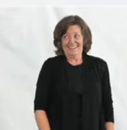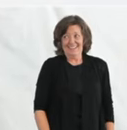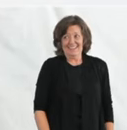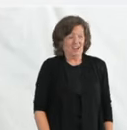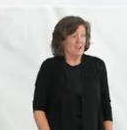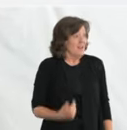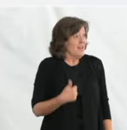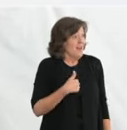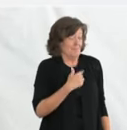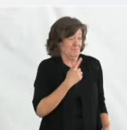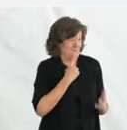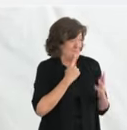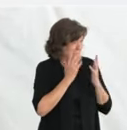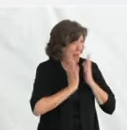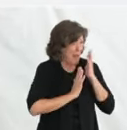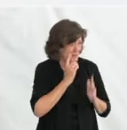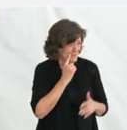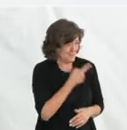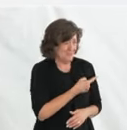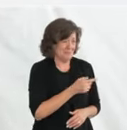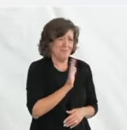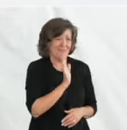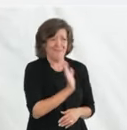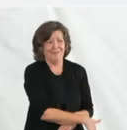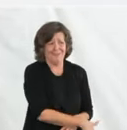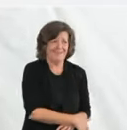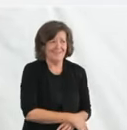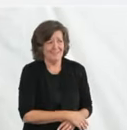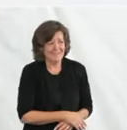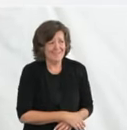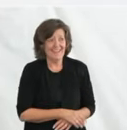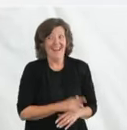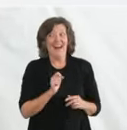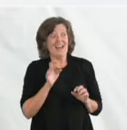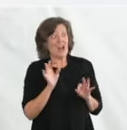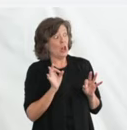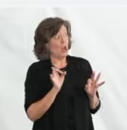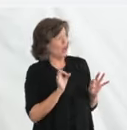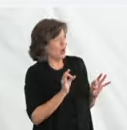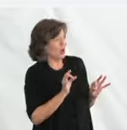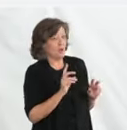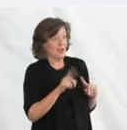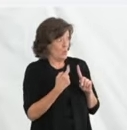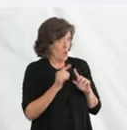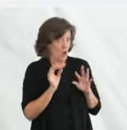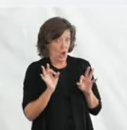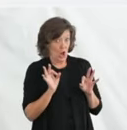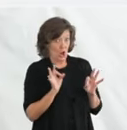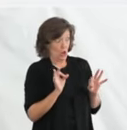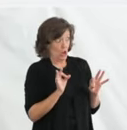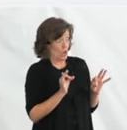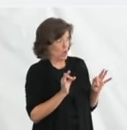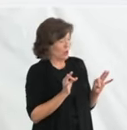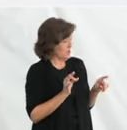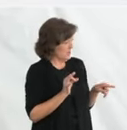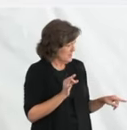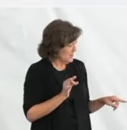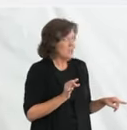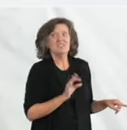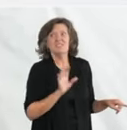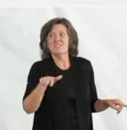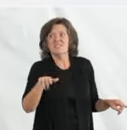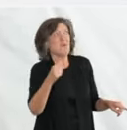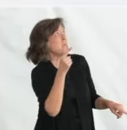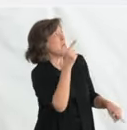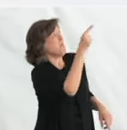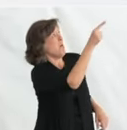and I was so embarrassed for him that I had to look. And when I looked, Wally was pointing.